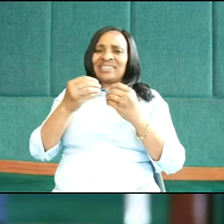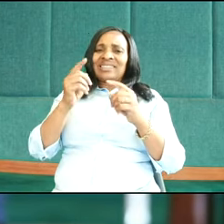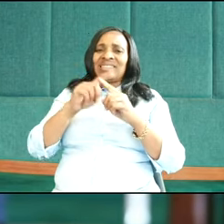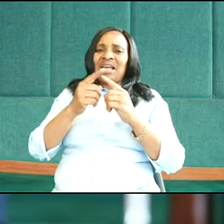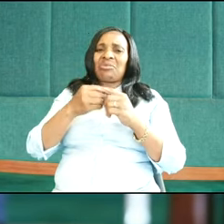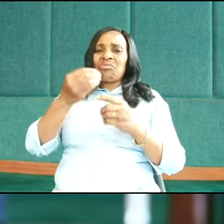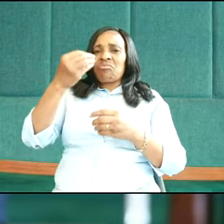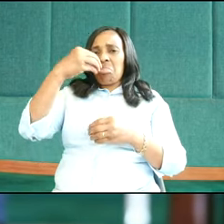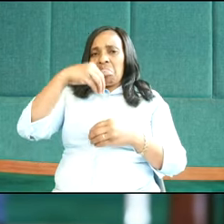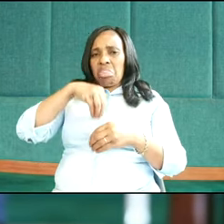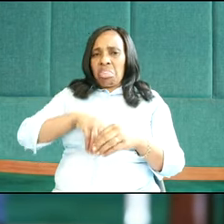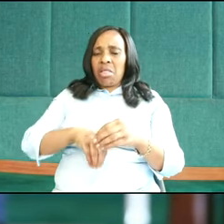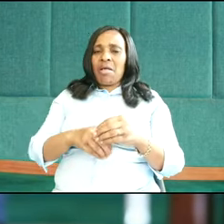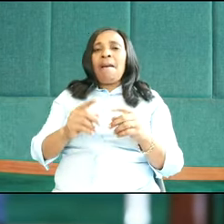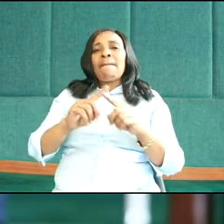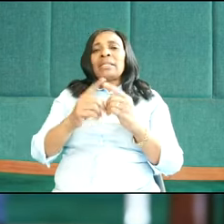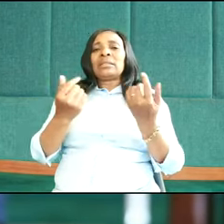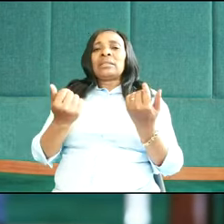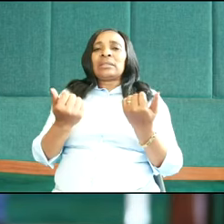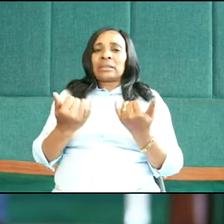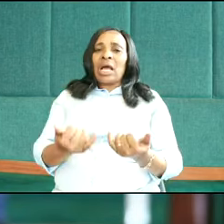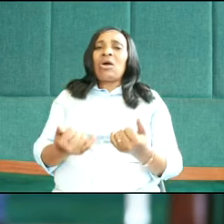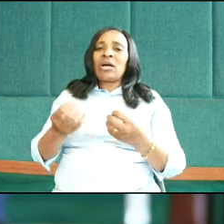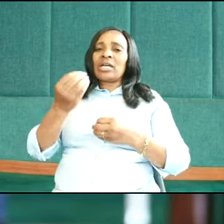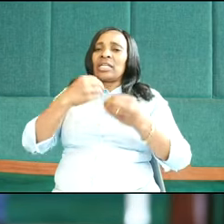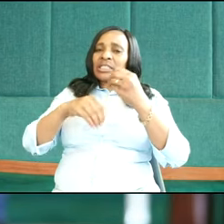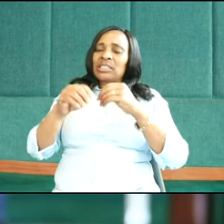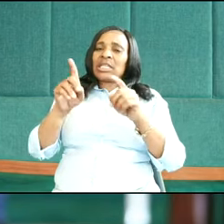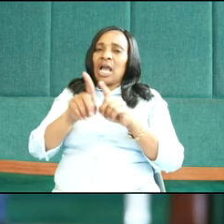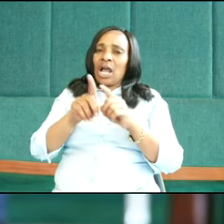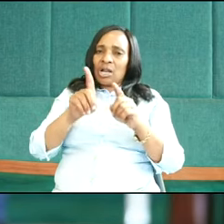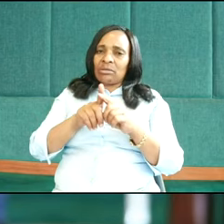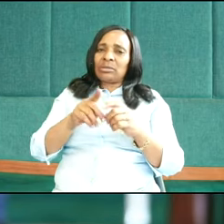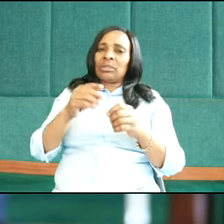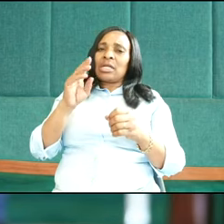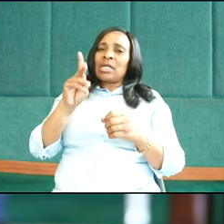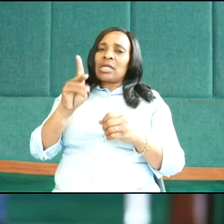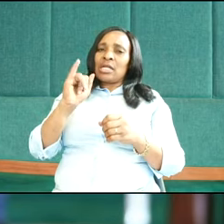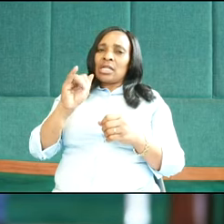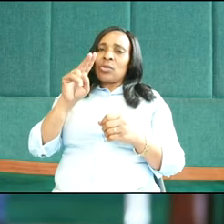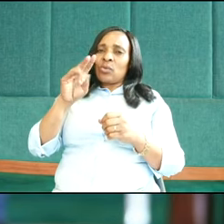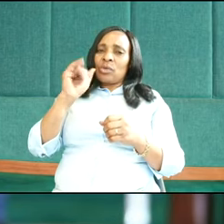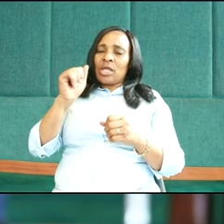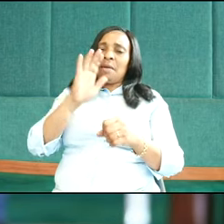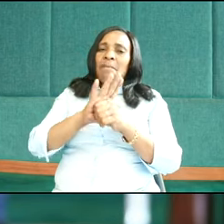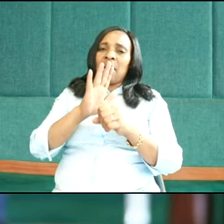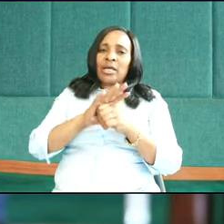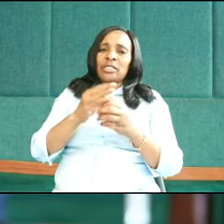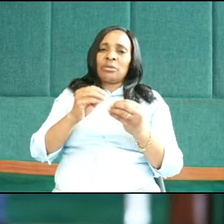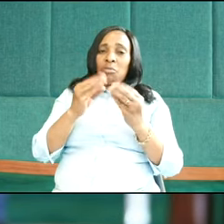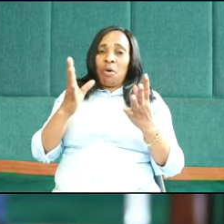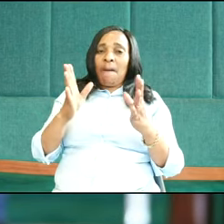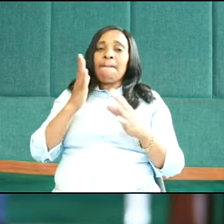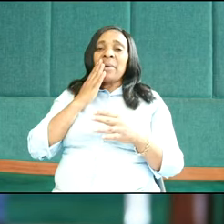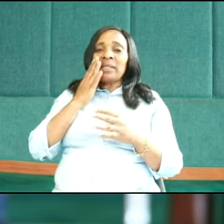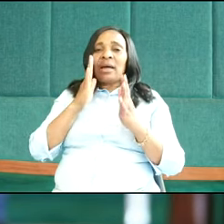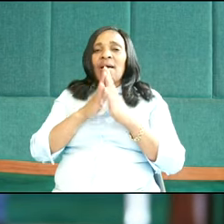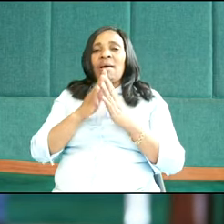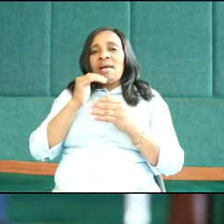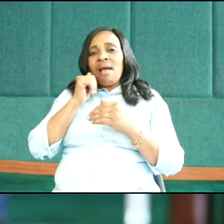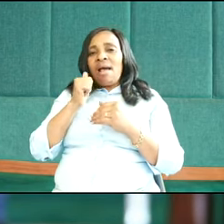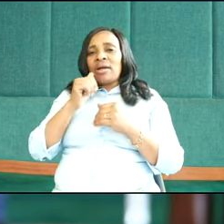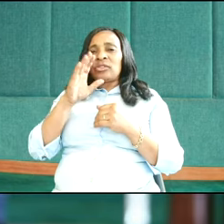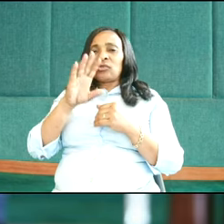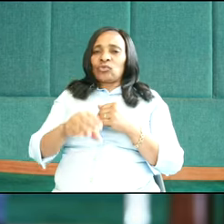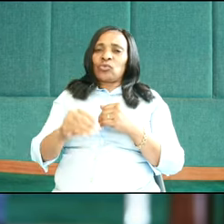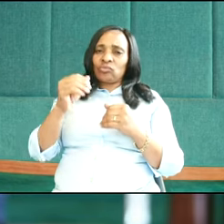down. She also ate lots of kiwi. She enjoyed eating the kiwi much more. Mother and aunt took turns